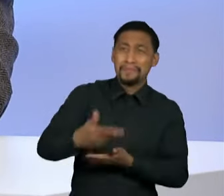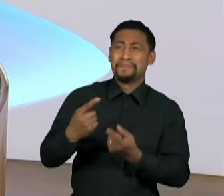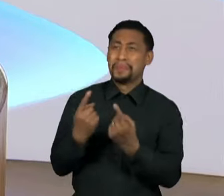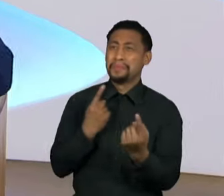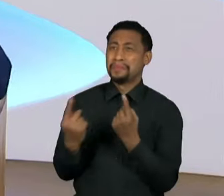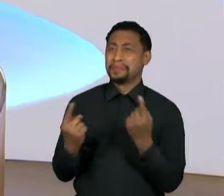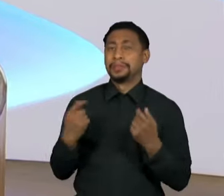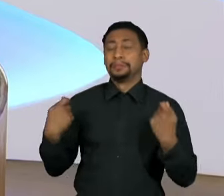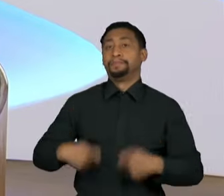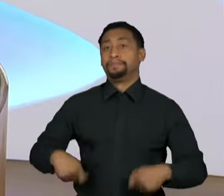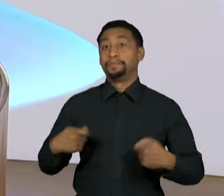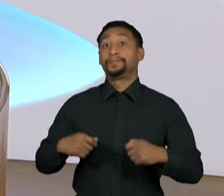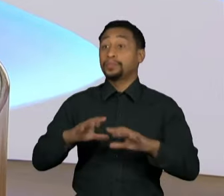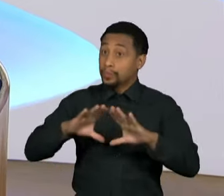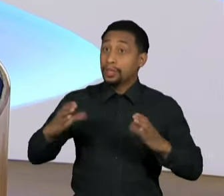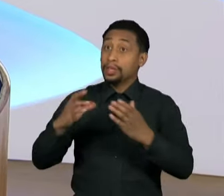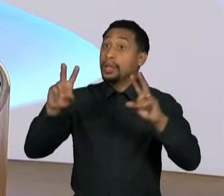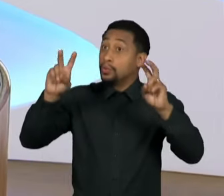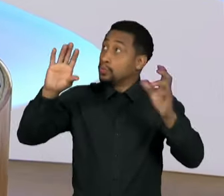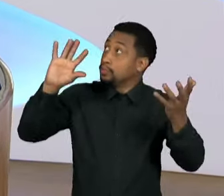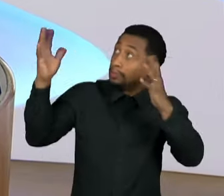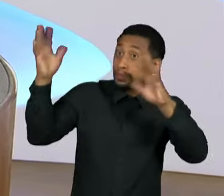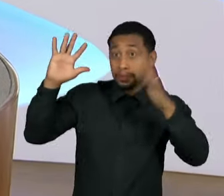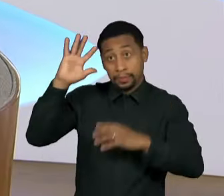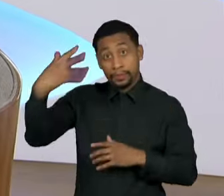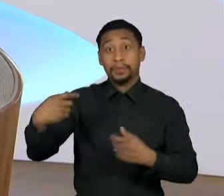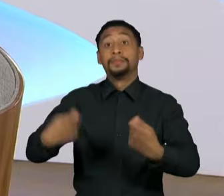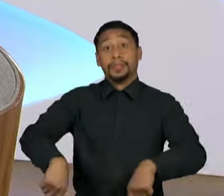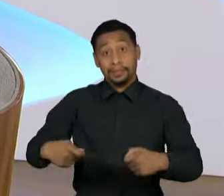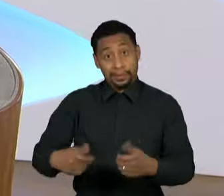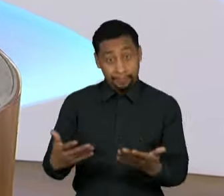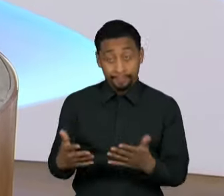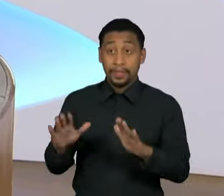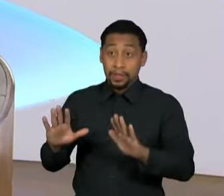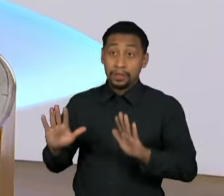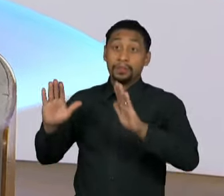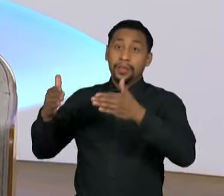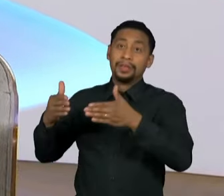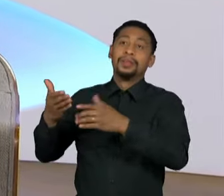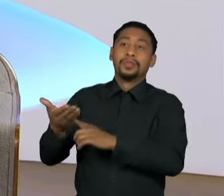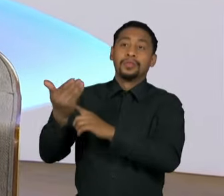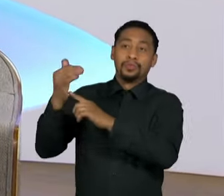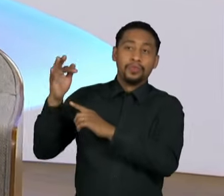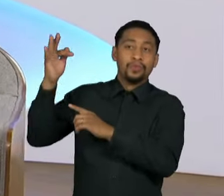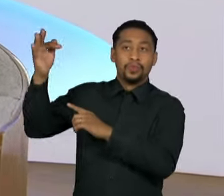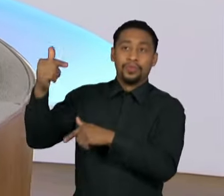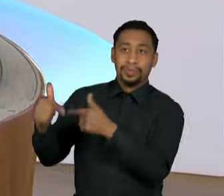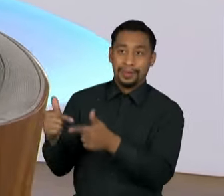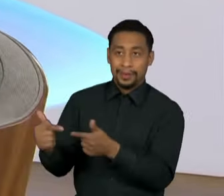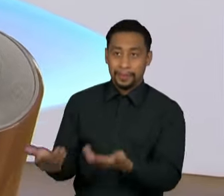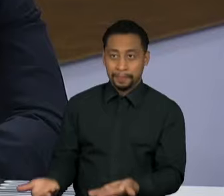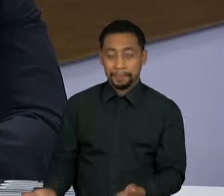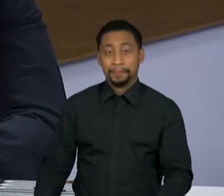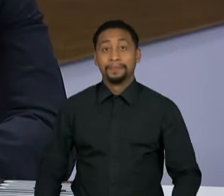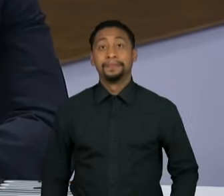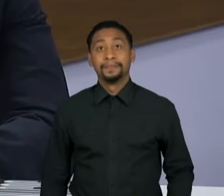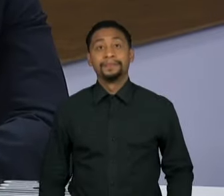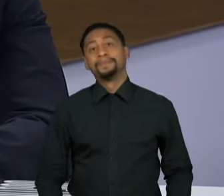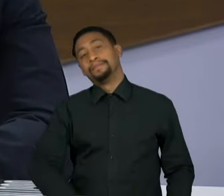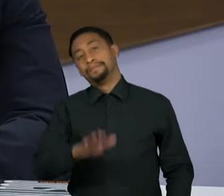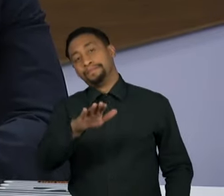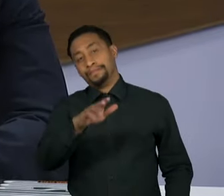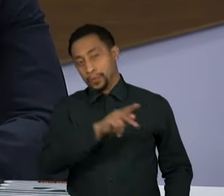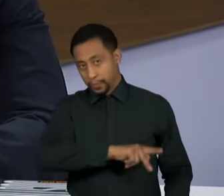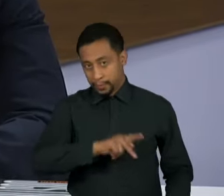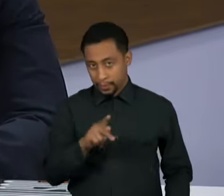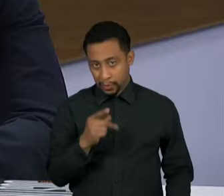forums to work through the question of climate change as well as technology and the future of work. Joel. Professor, em muitas das discussões